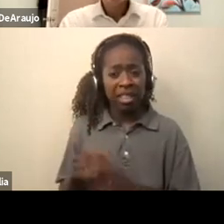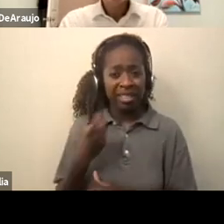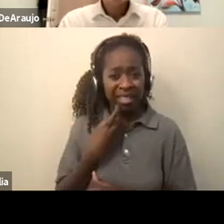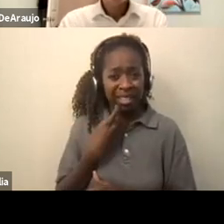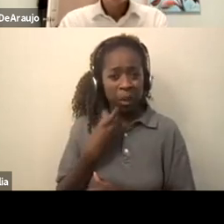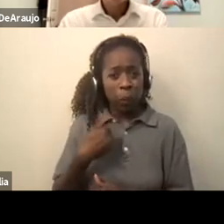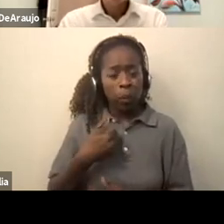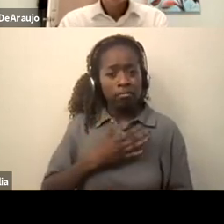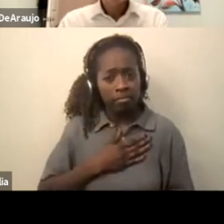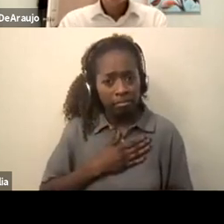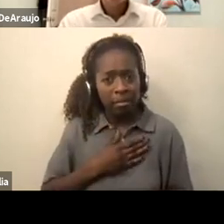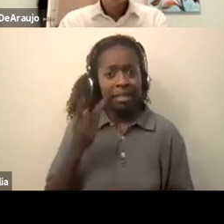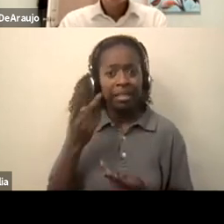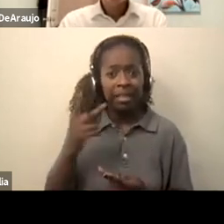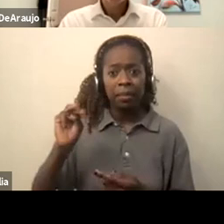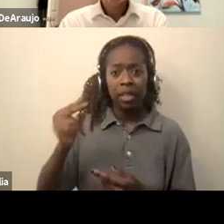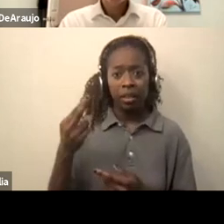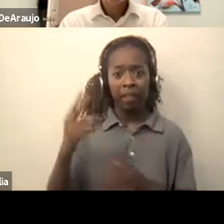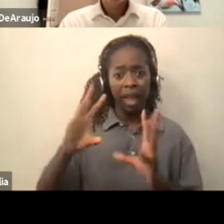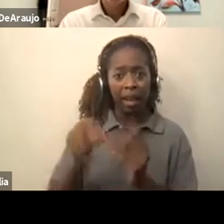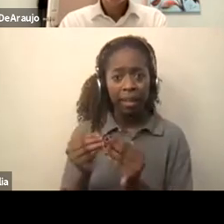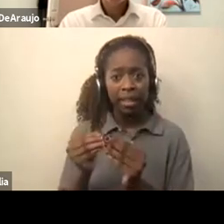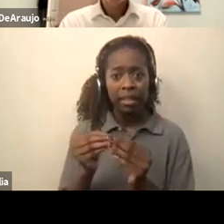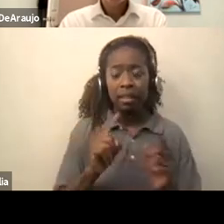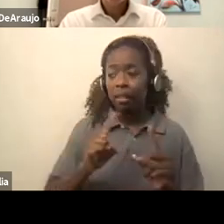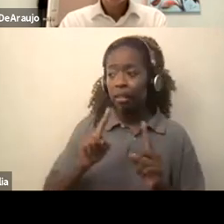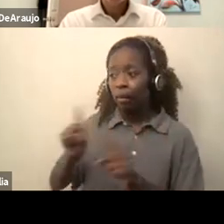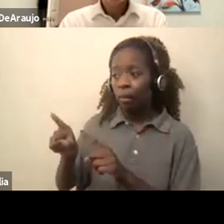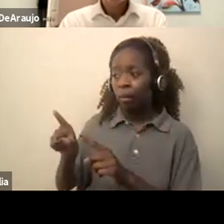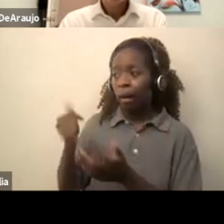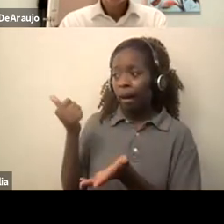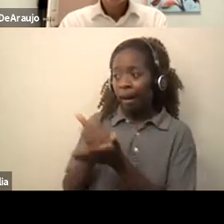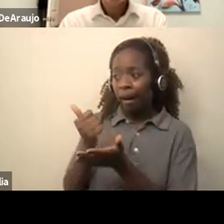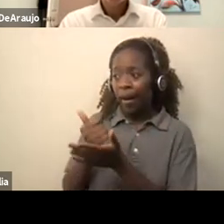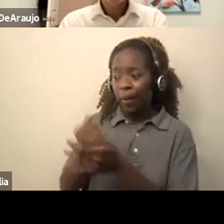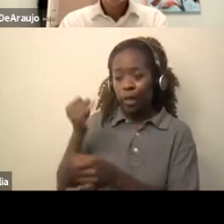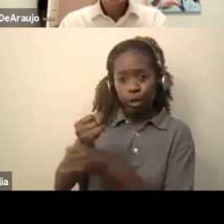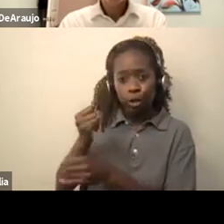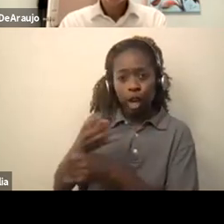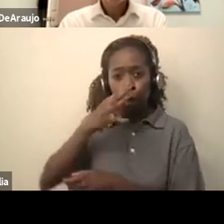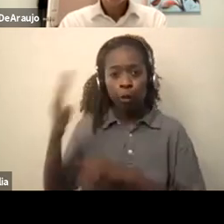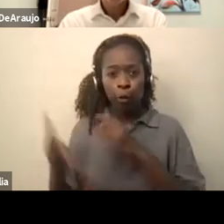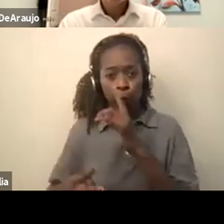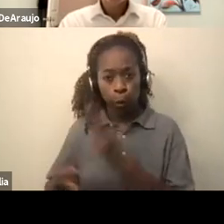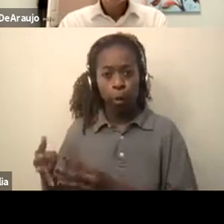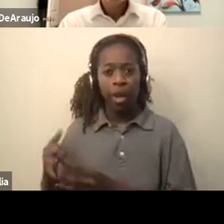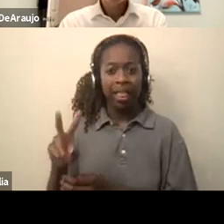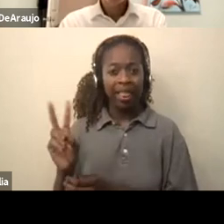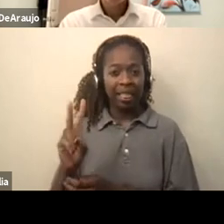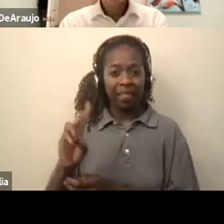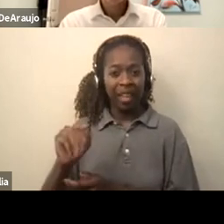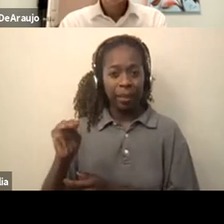to see the number of mission hill families come to the aid of the institution ignoring the concerns of the victims and supporting the abuser